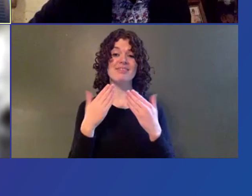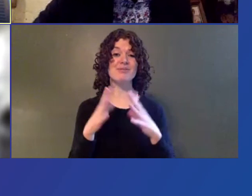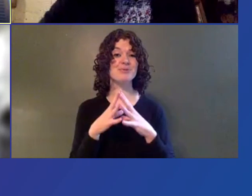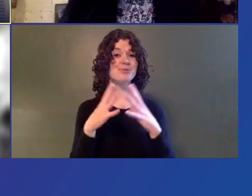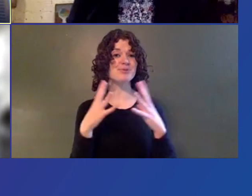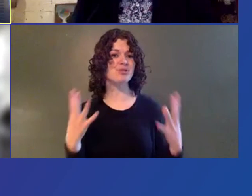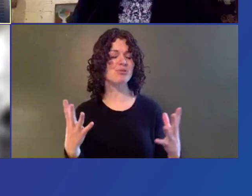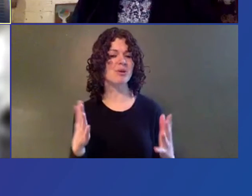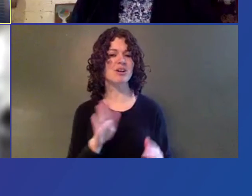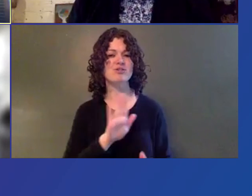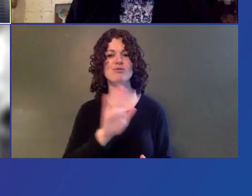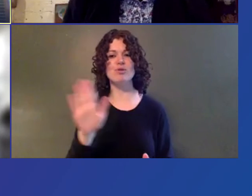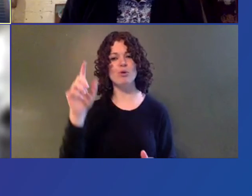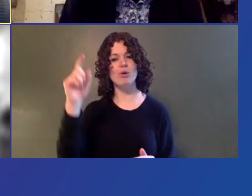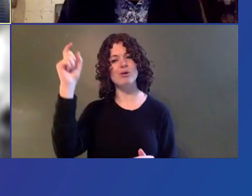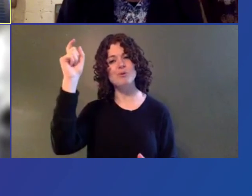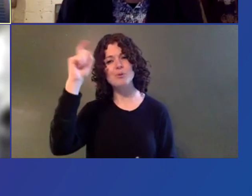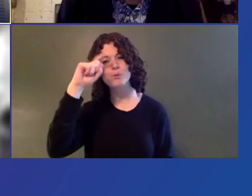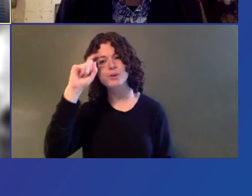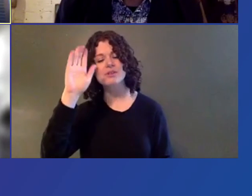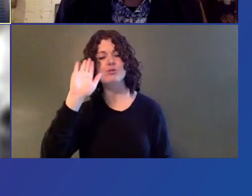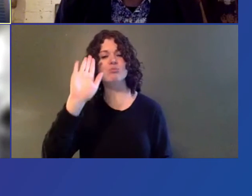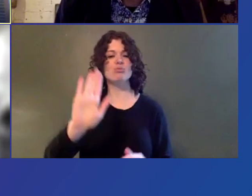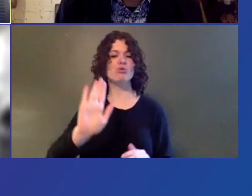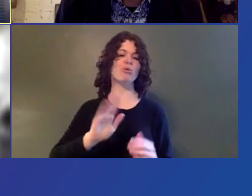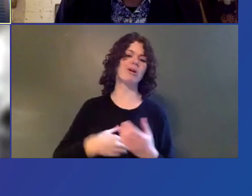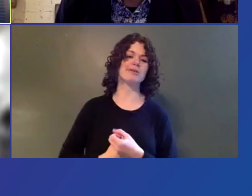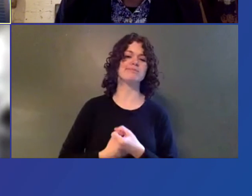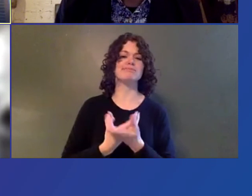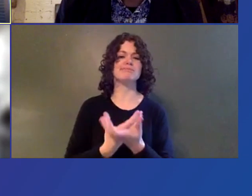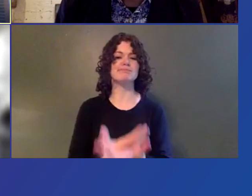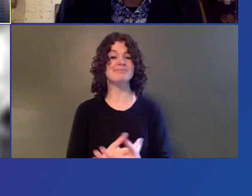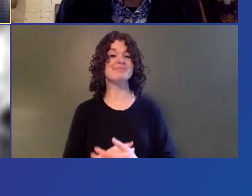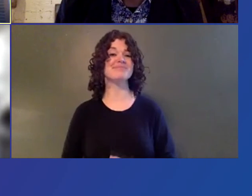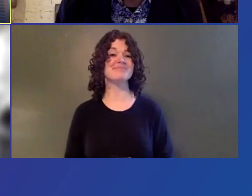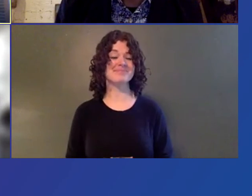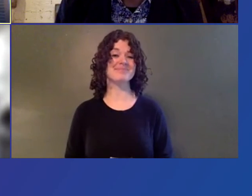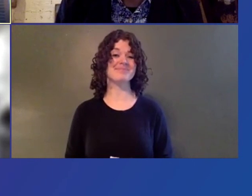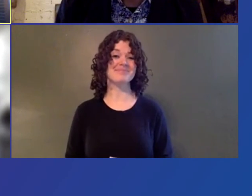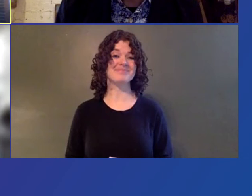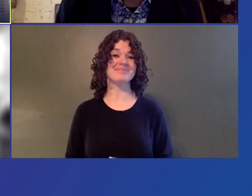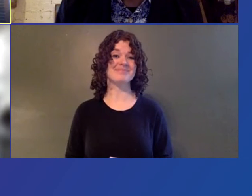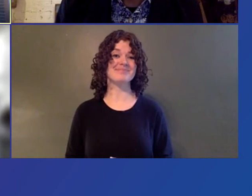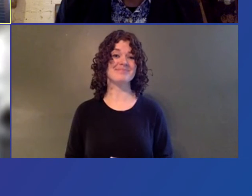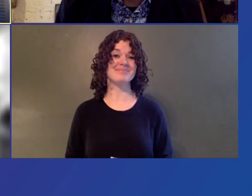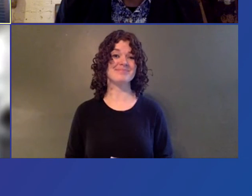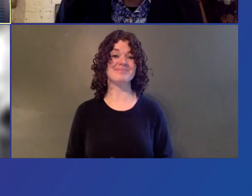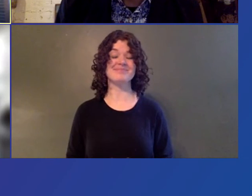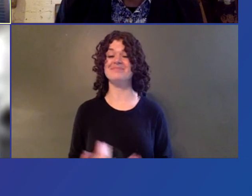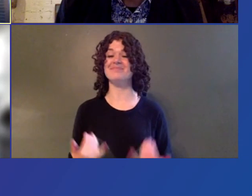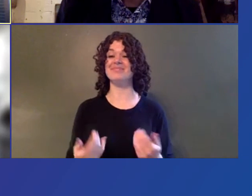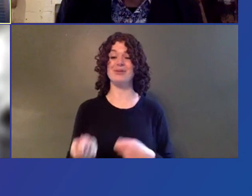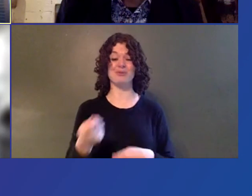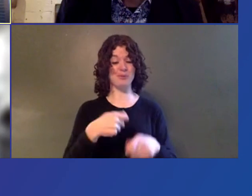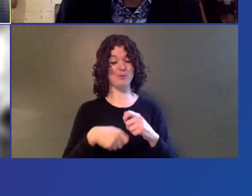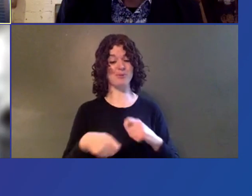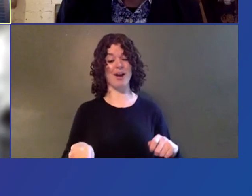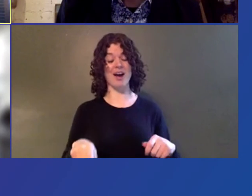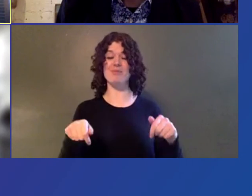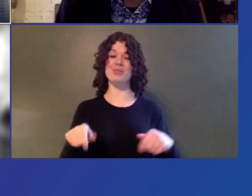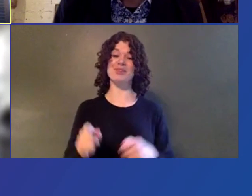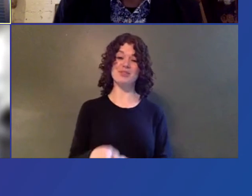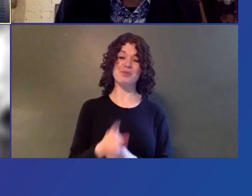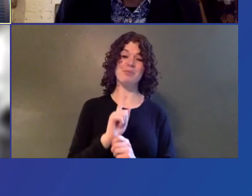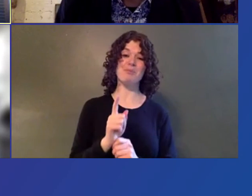all the wisdom and all the sharing that you've done. That is the this is the close of this moment in this section